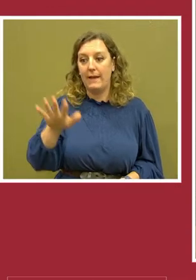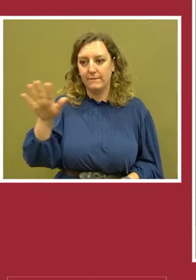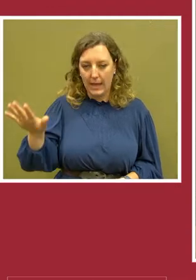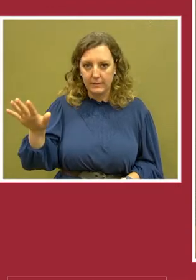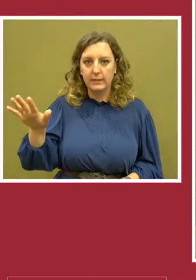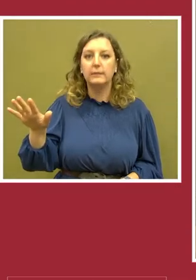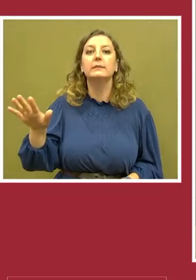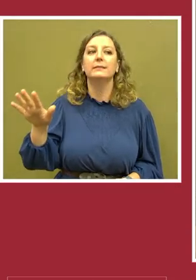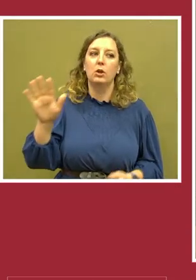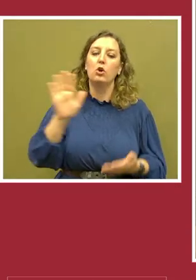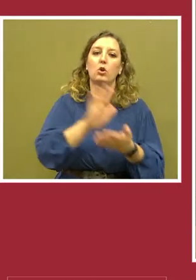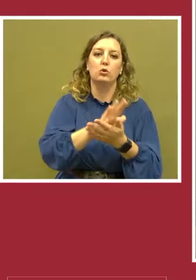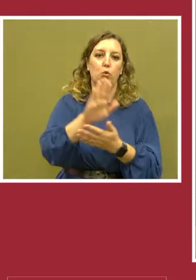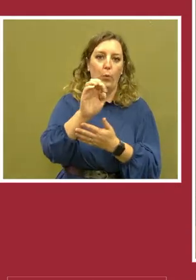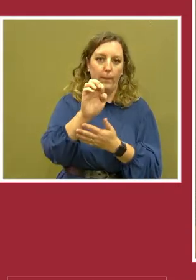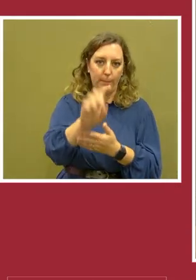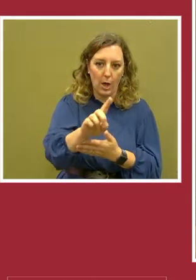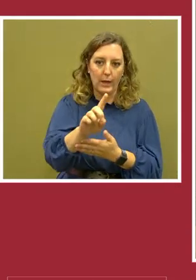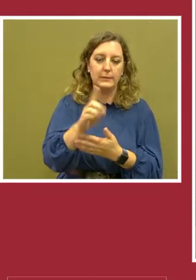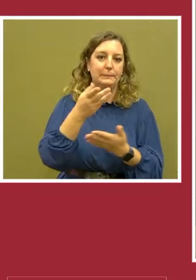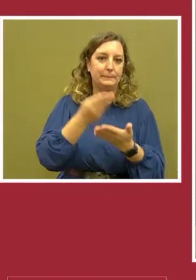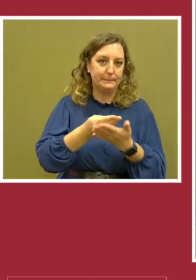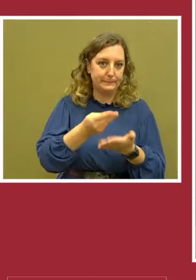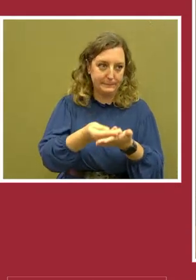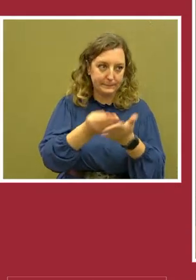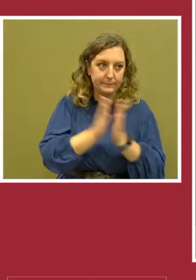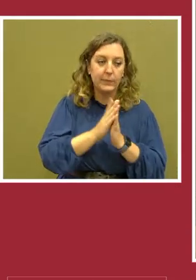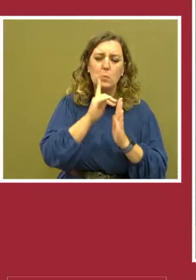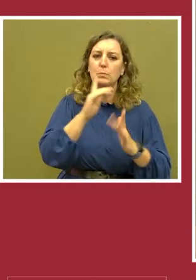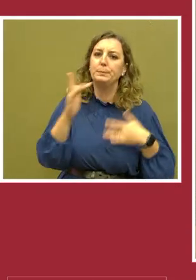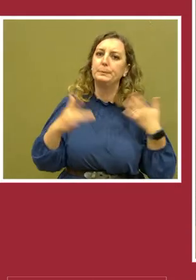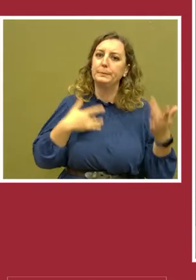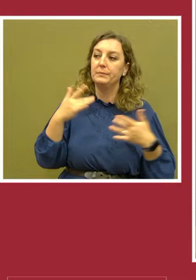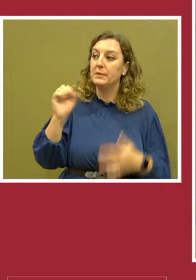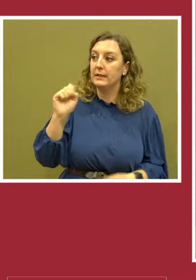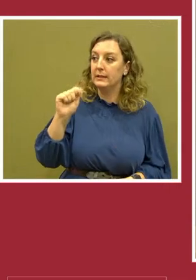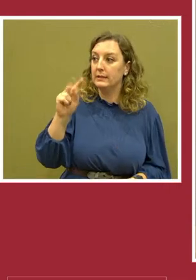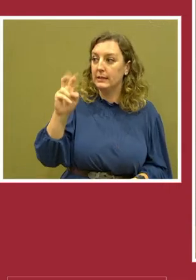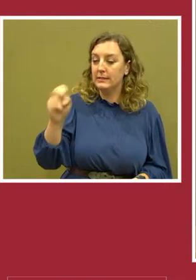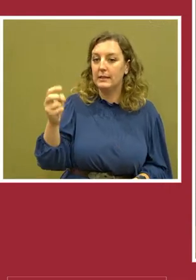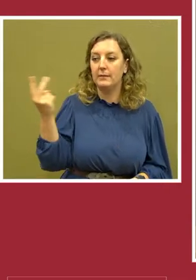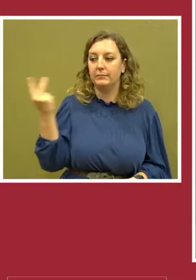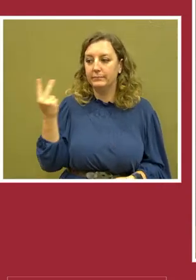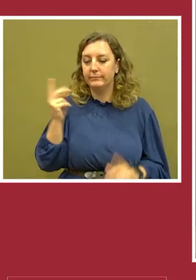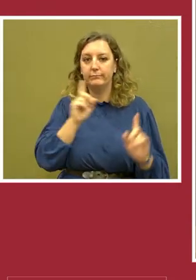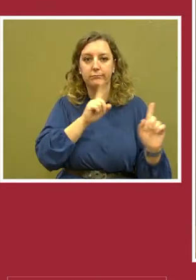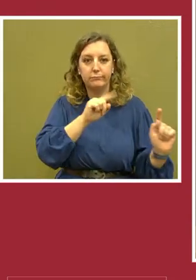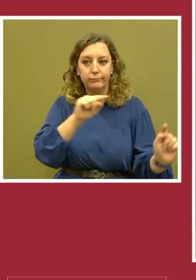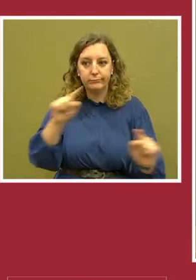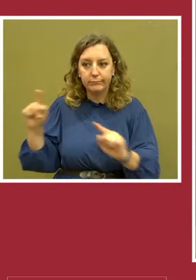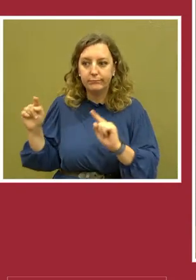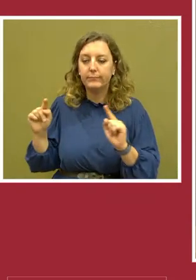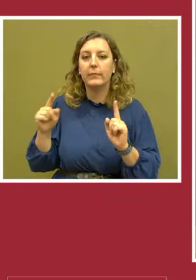9-155, which is the school bond. We're really excited. Steve and I have been tag teaming, going to